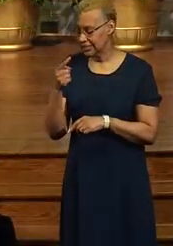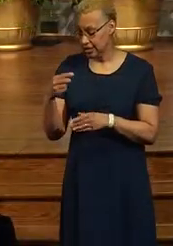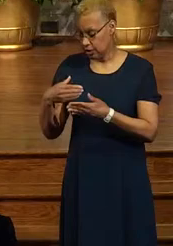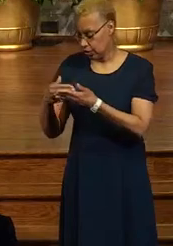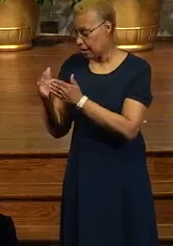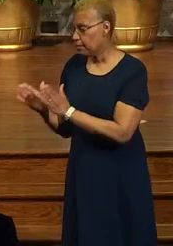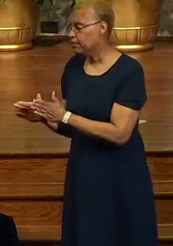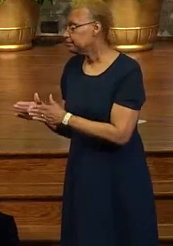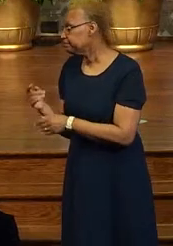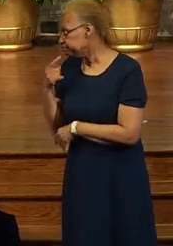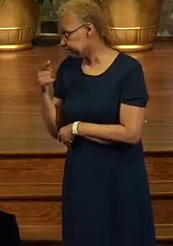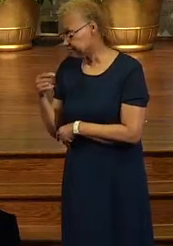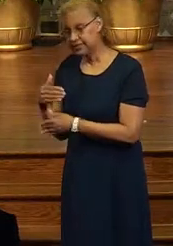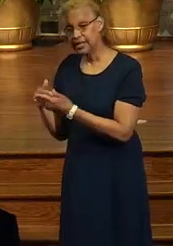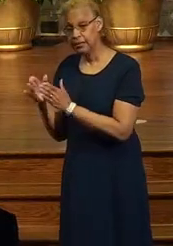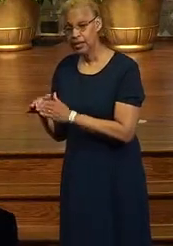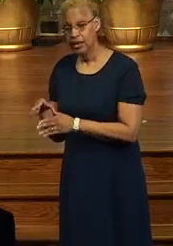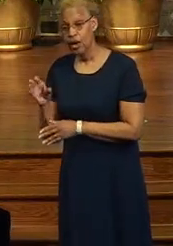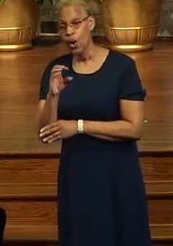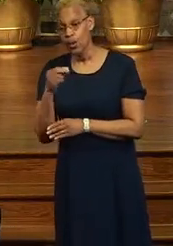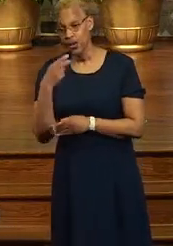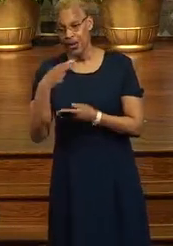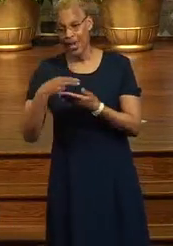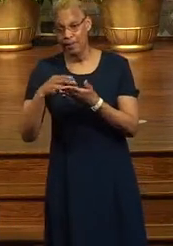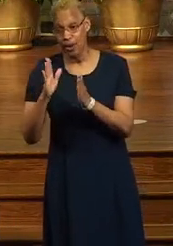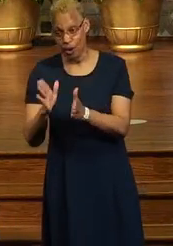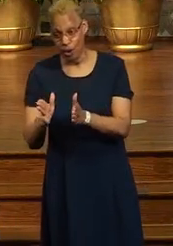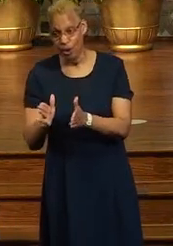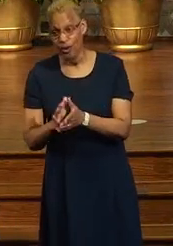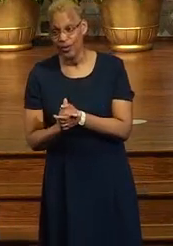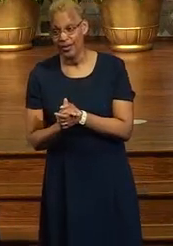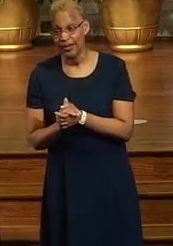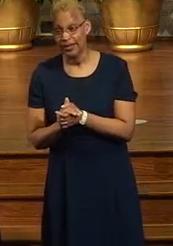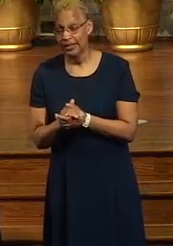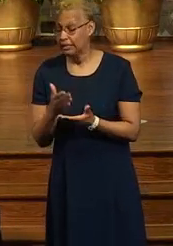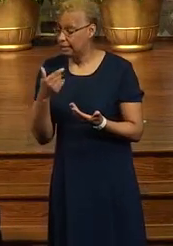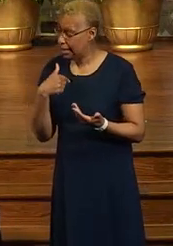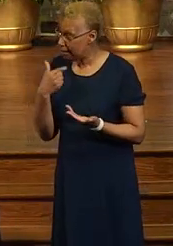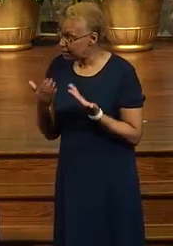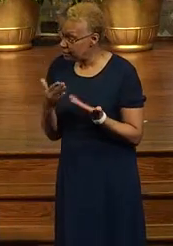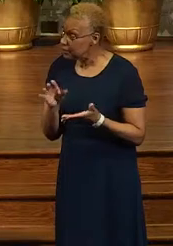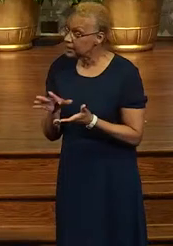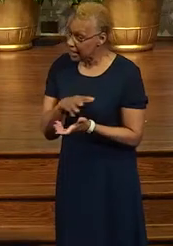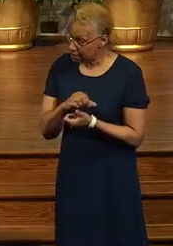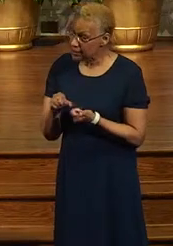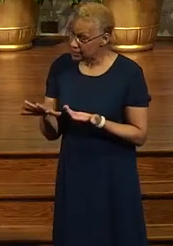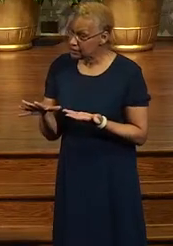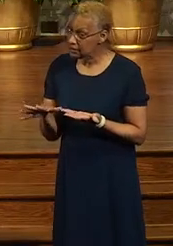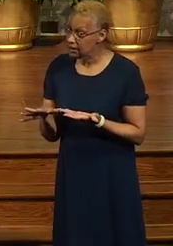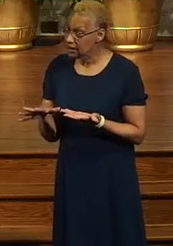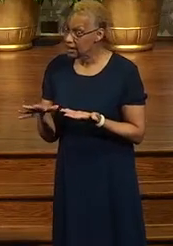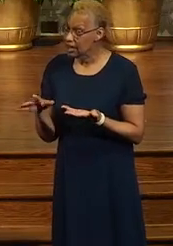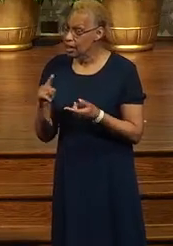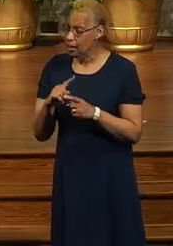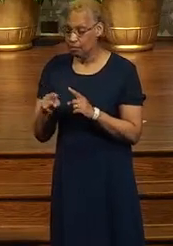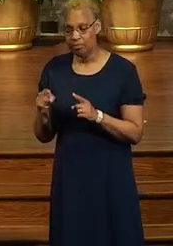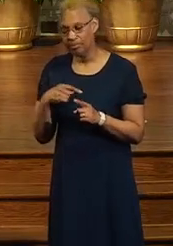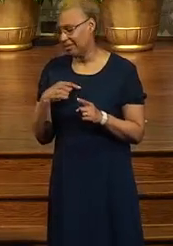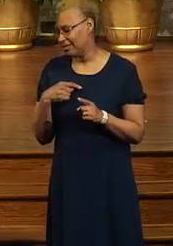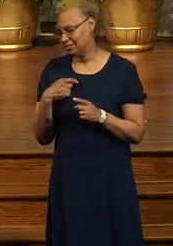neighbor, oh neighbor, I may be damaged, but I'm